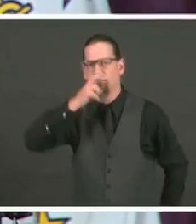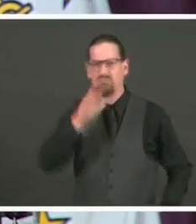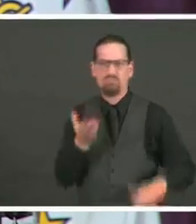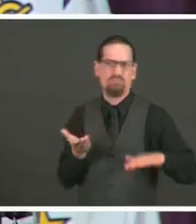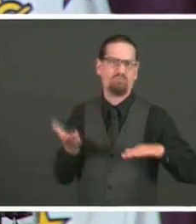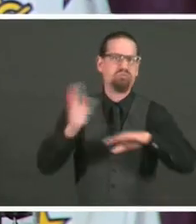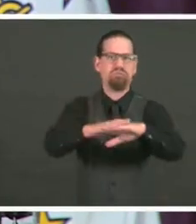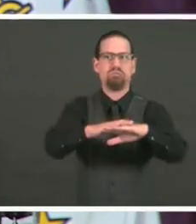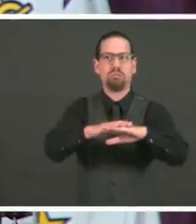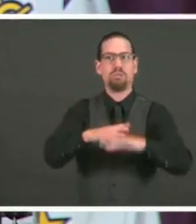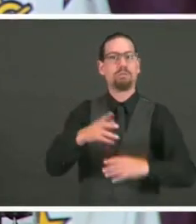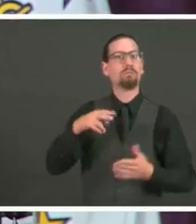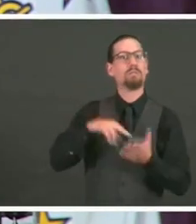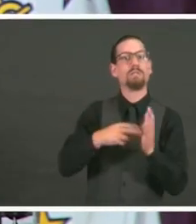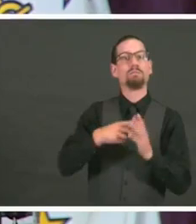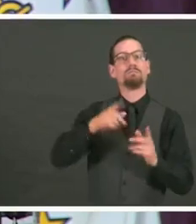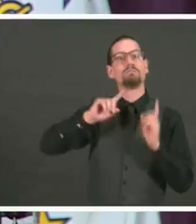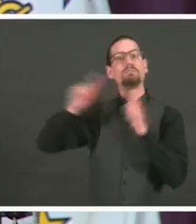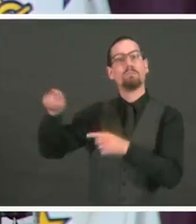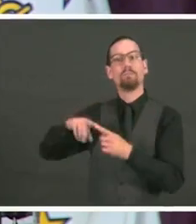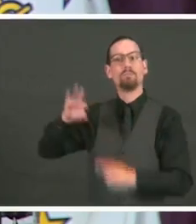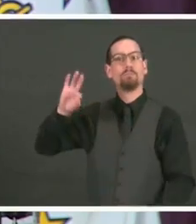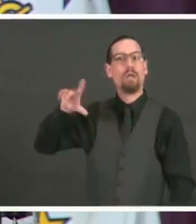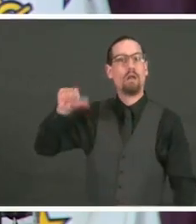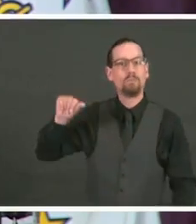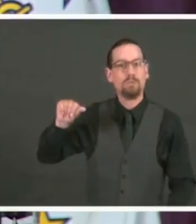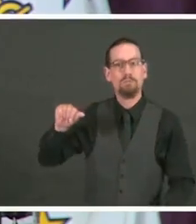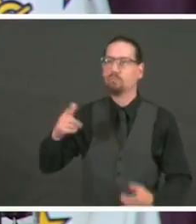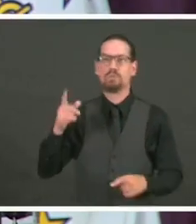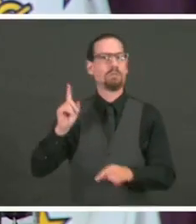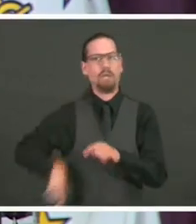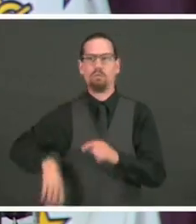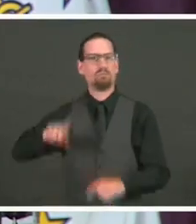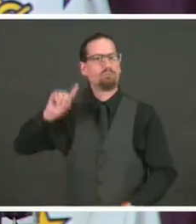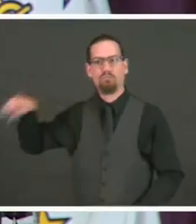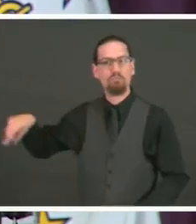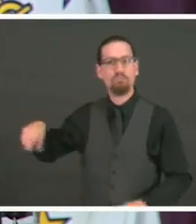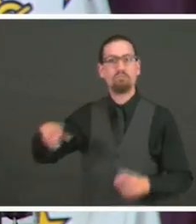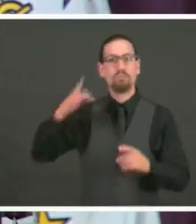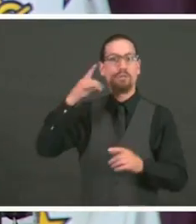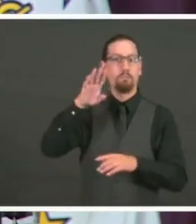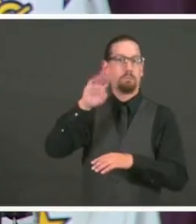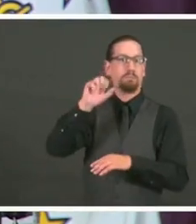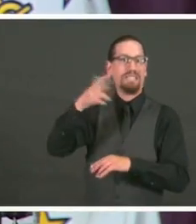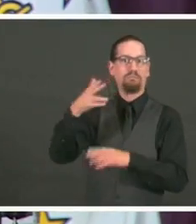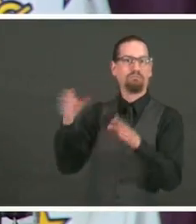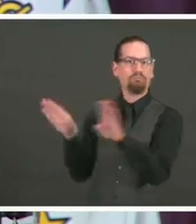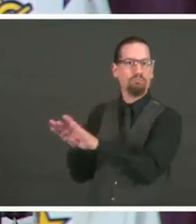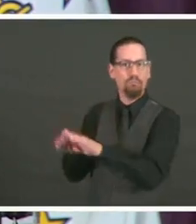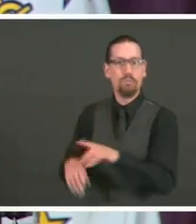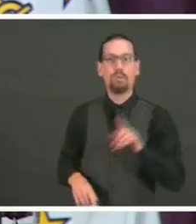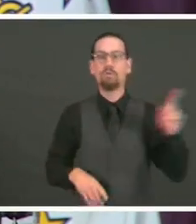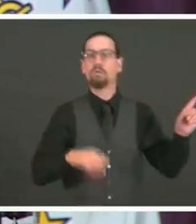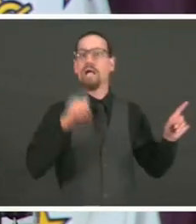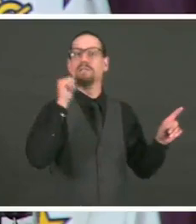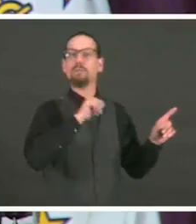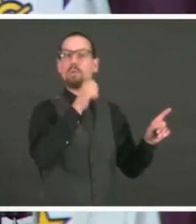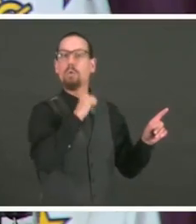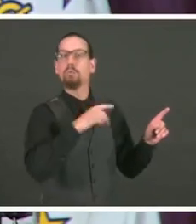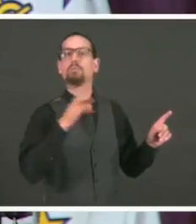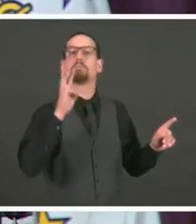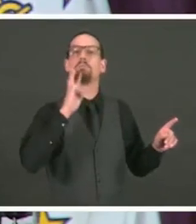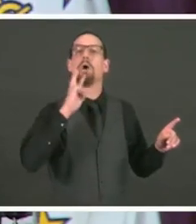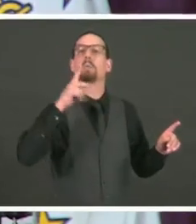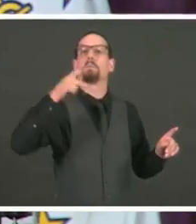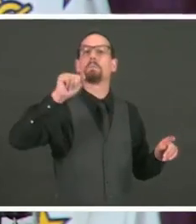Arizona. I don't want to have to do that, but if we don't all start trying harder, that is definitely where we will be going